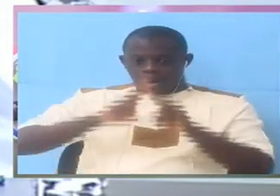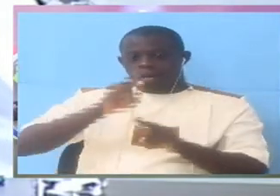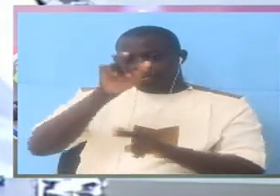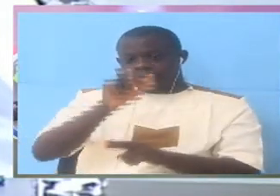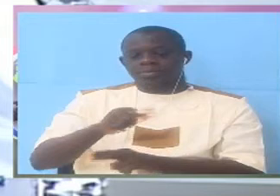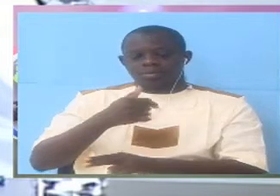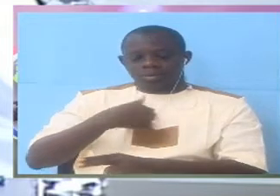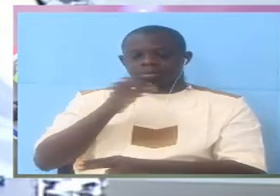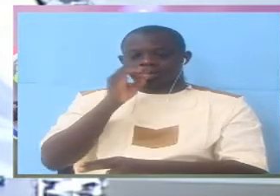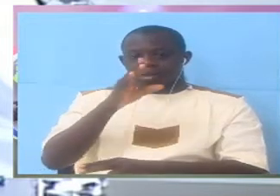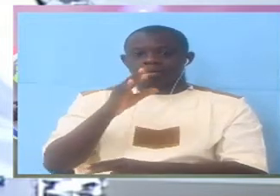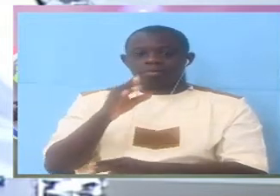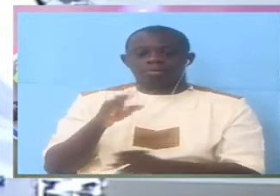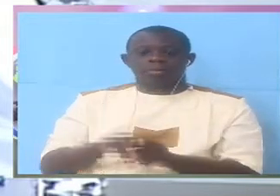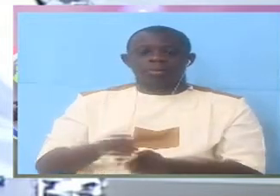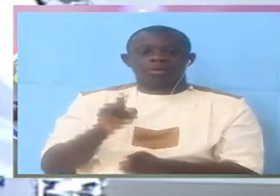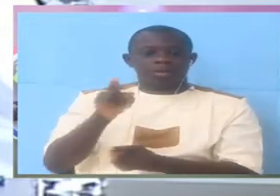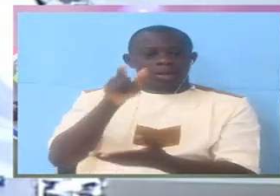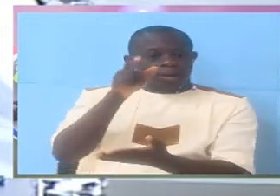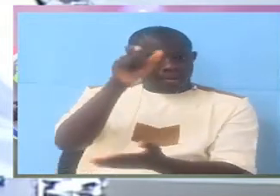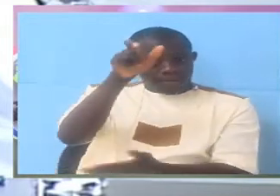this particular district, I wasn't there.